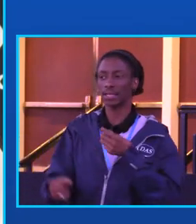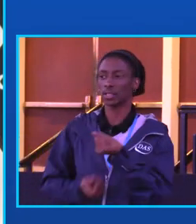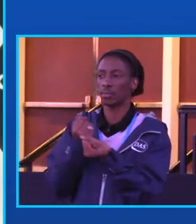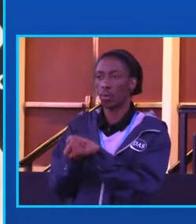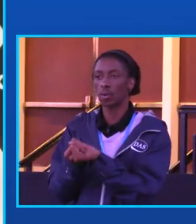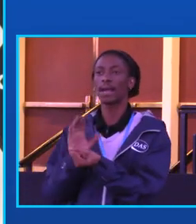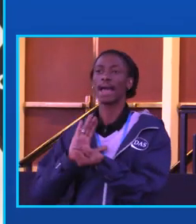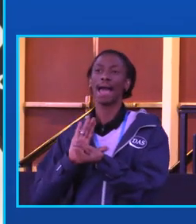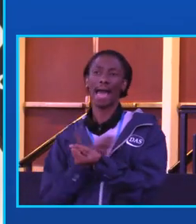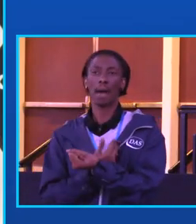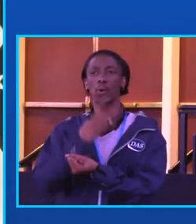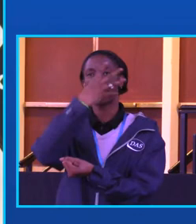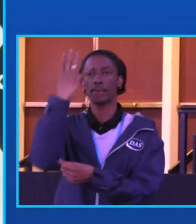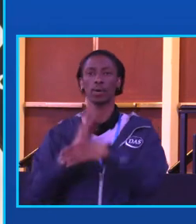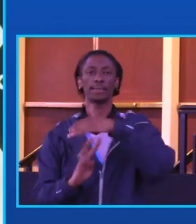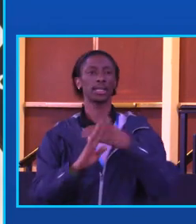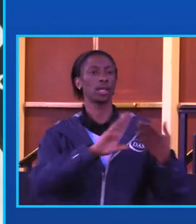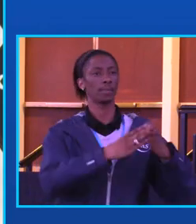our immigrant communities.